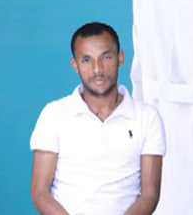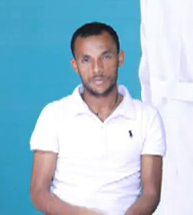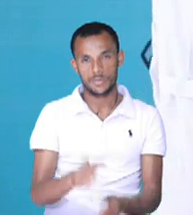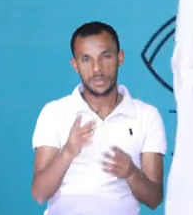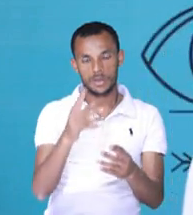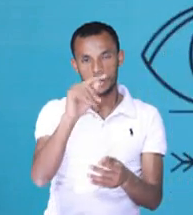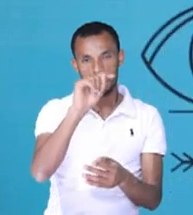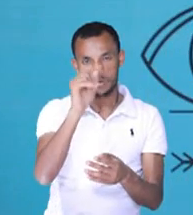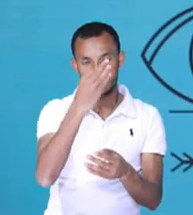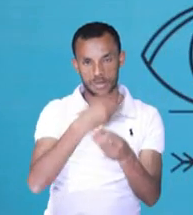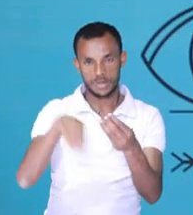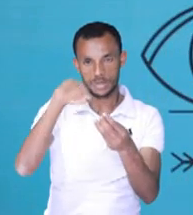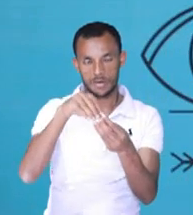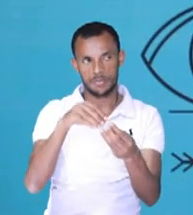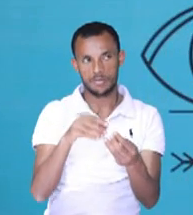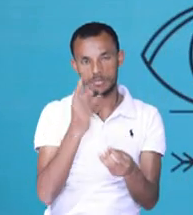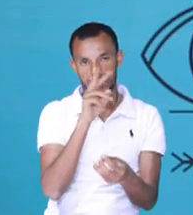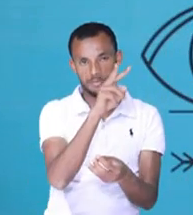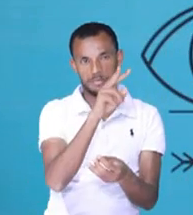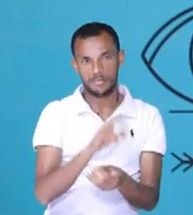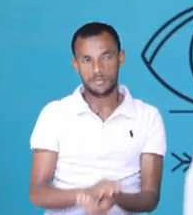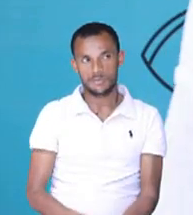The transpose of their sum, it was this one.